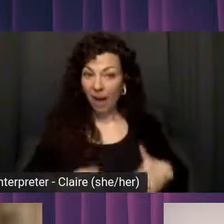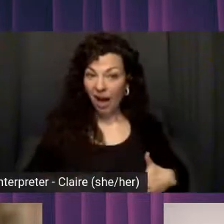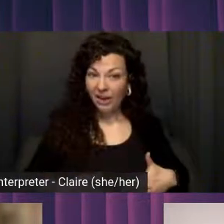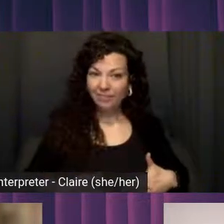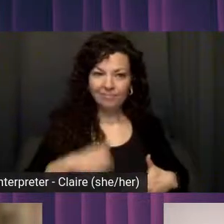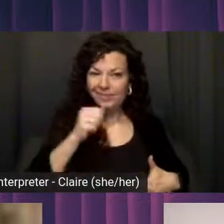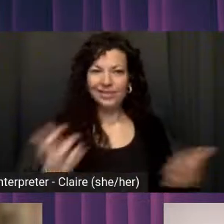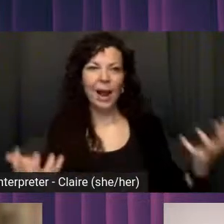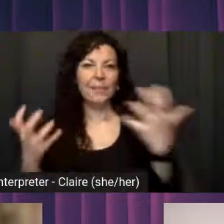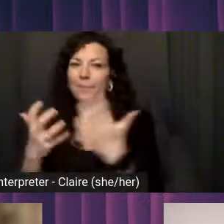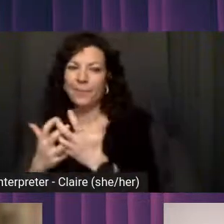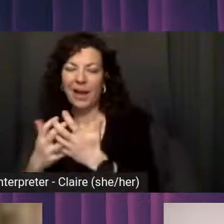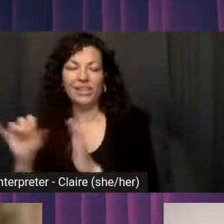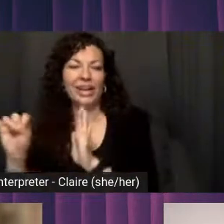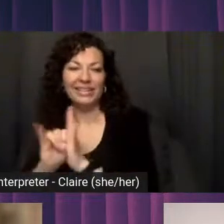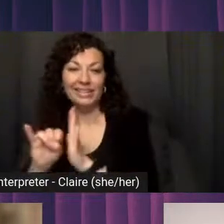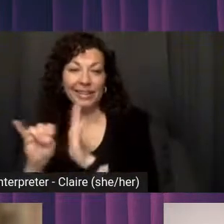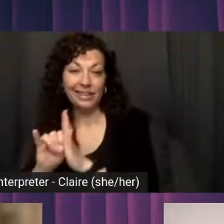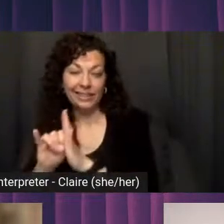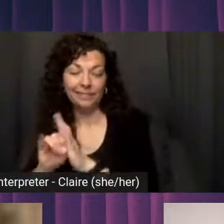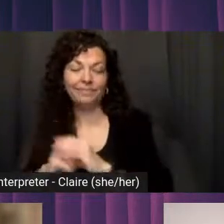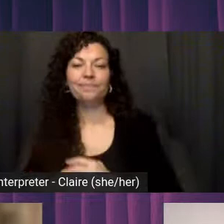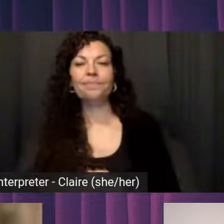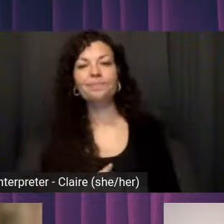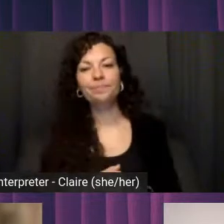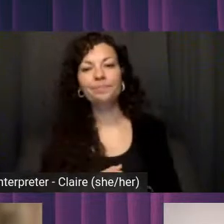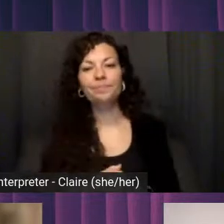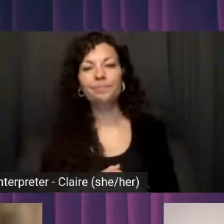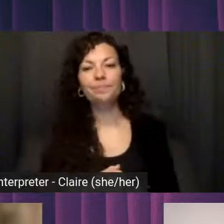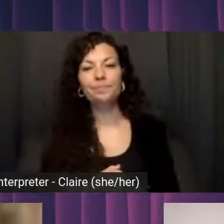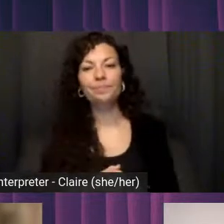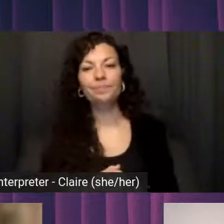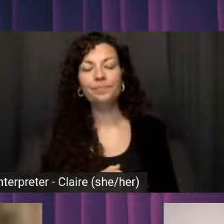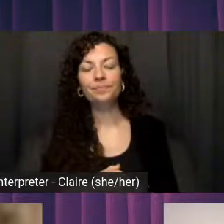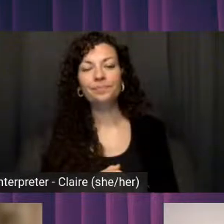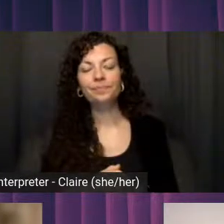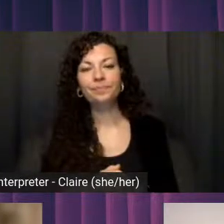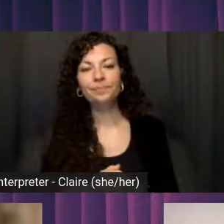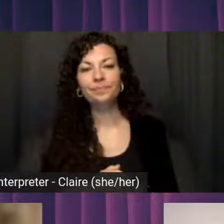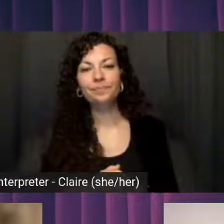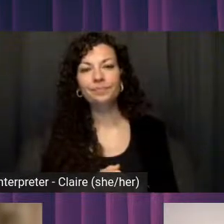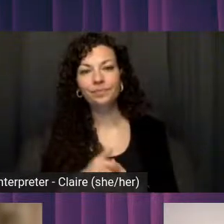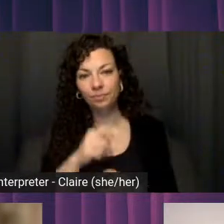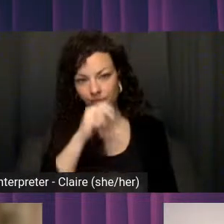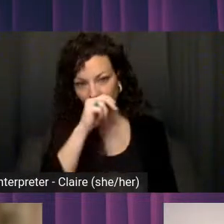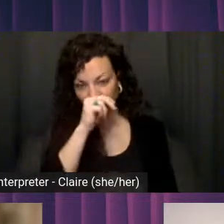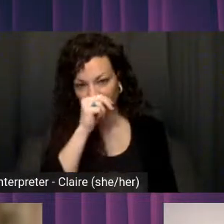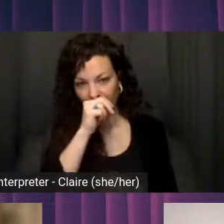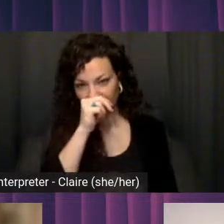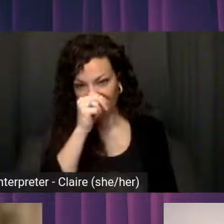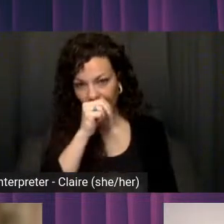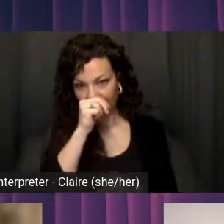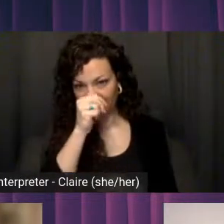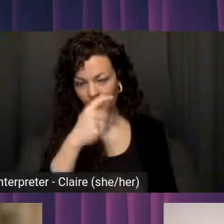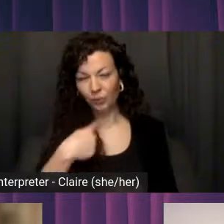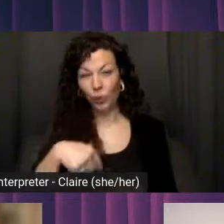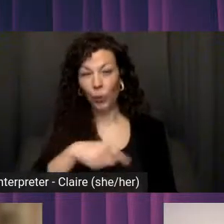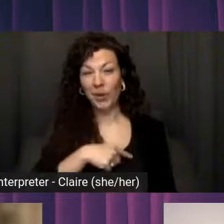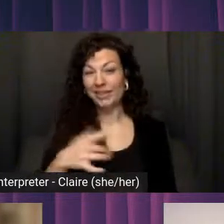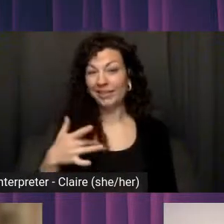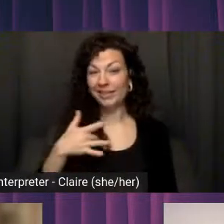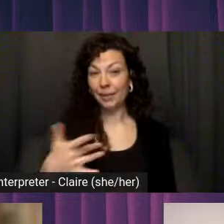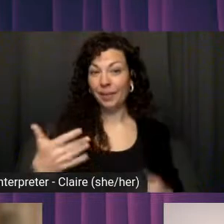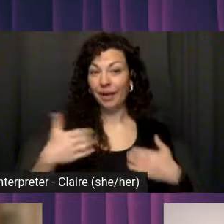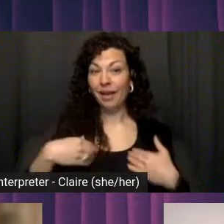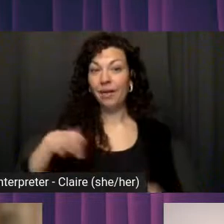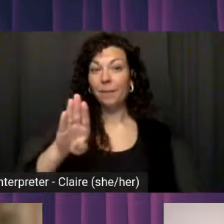gender identity. And, you know, there's a binary that people buy into, right? So you